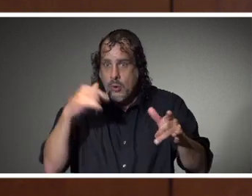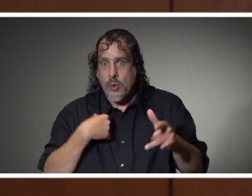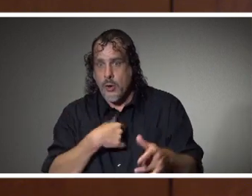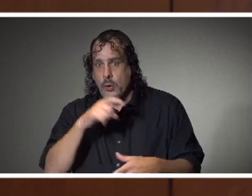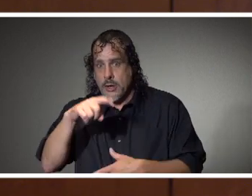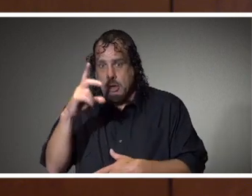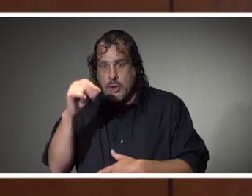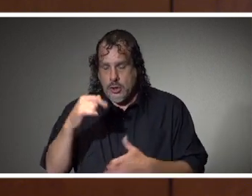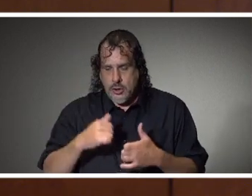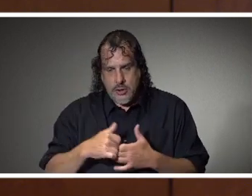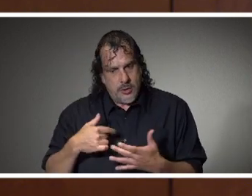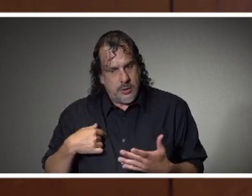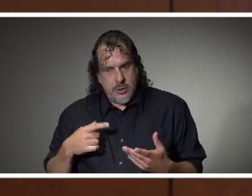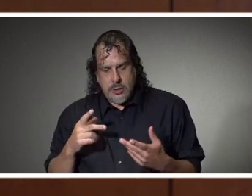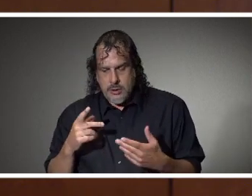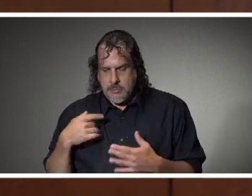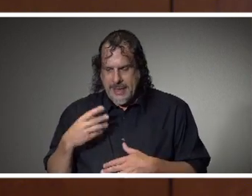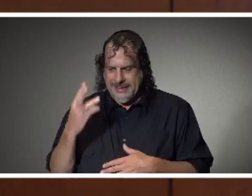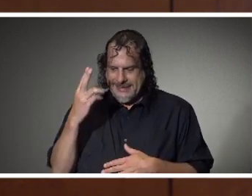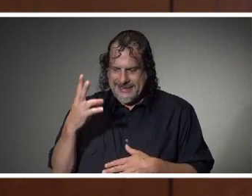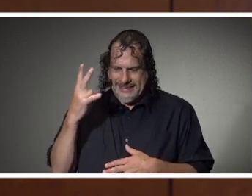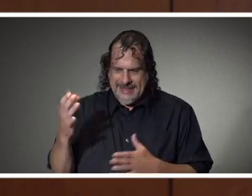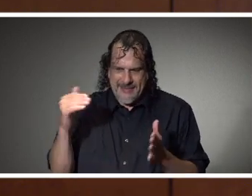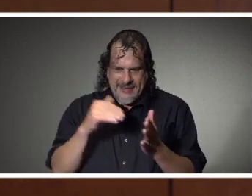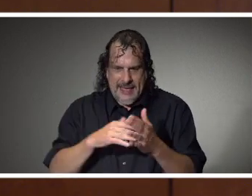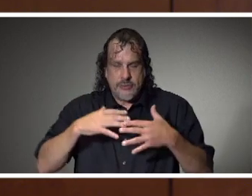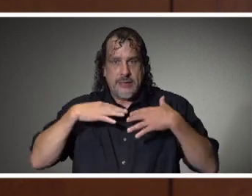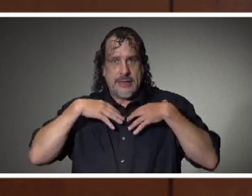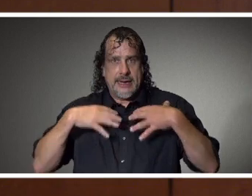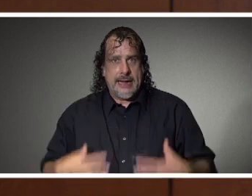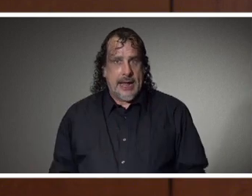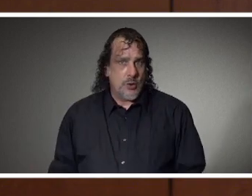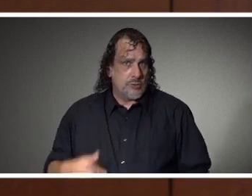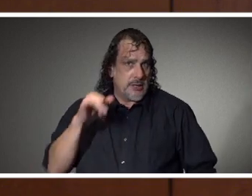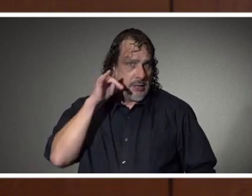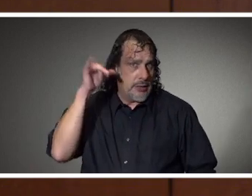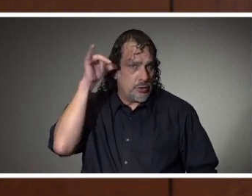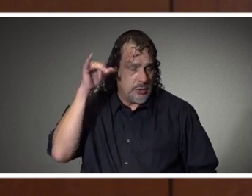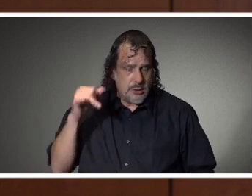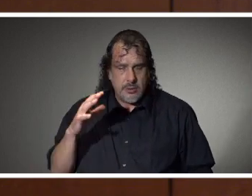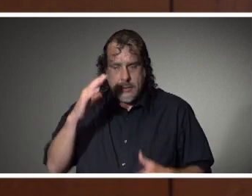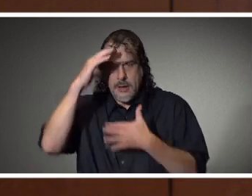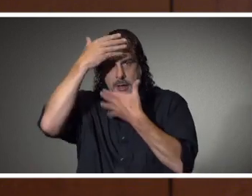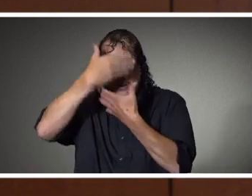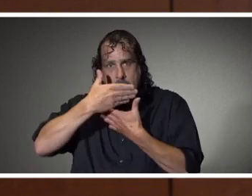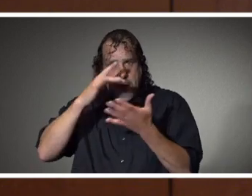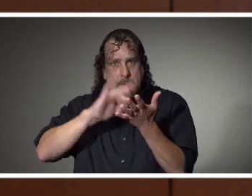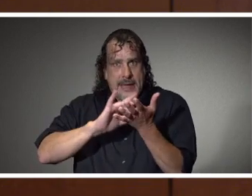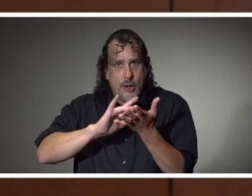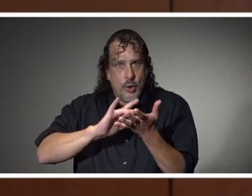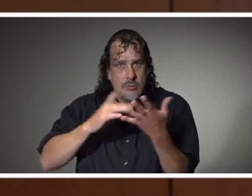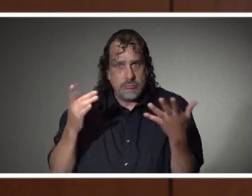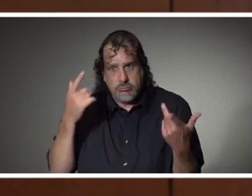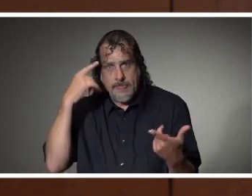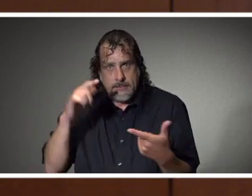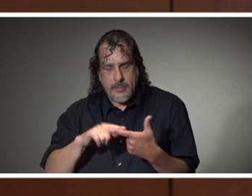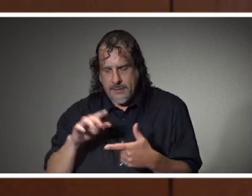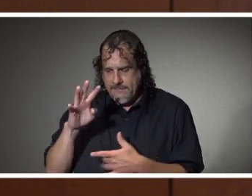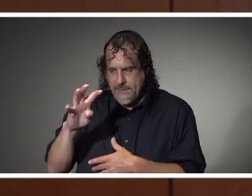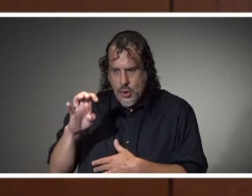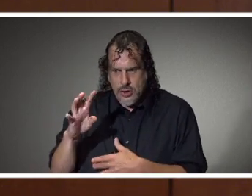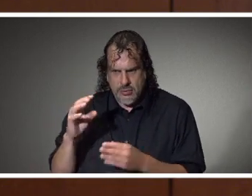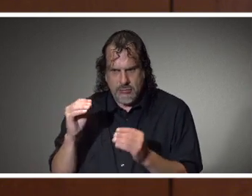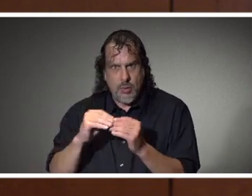We continue to receive about 67,000 gowns yesterday. Our medical mask, another 400 boxes of